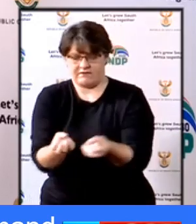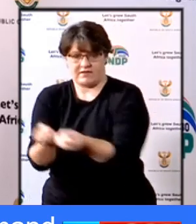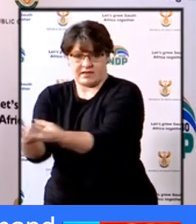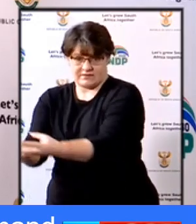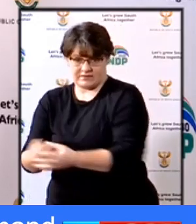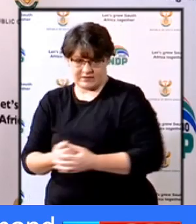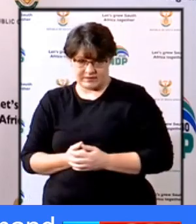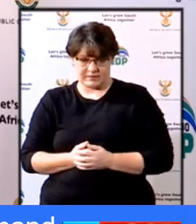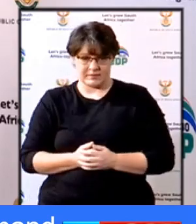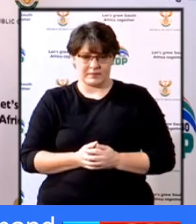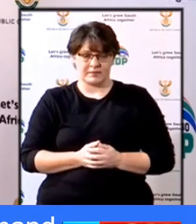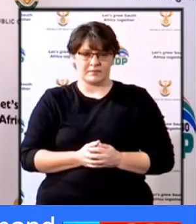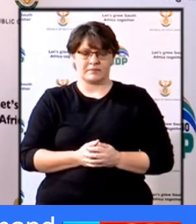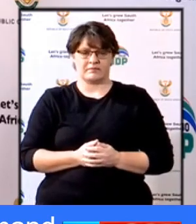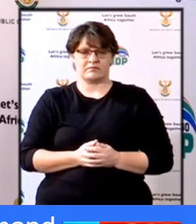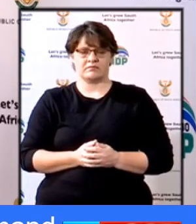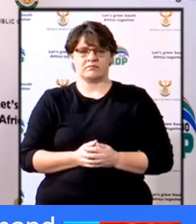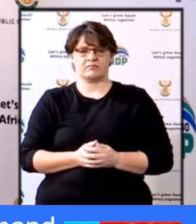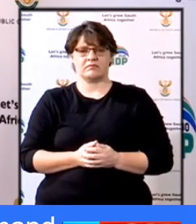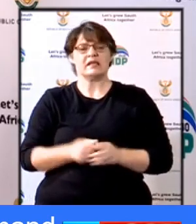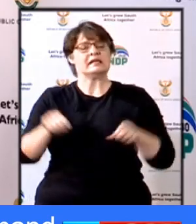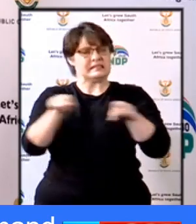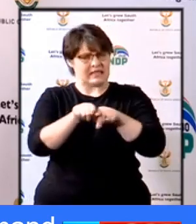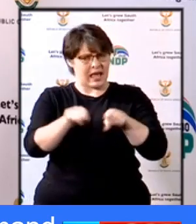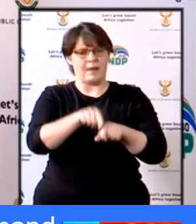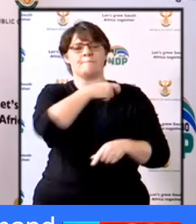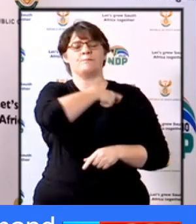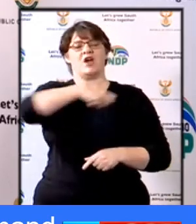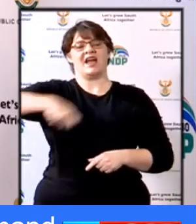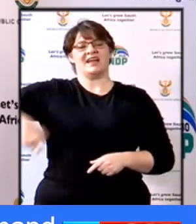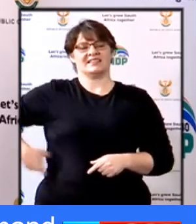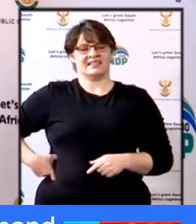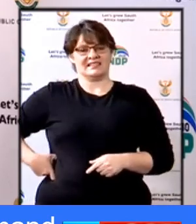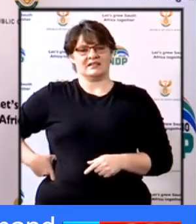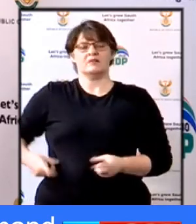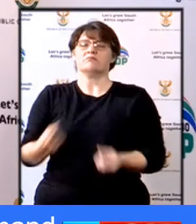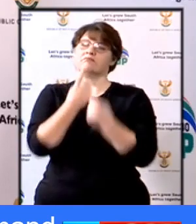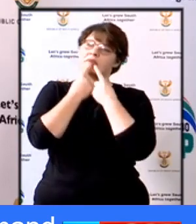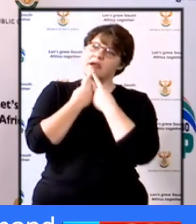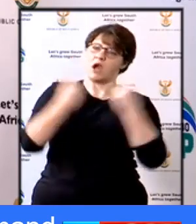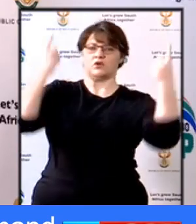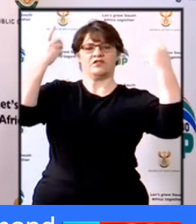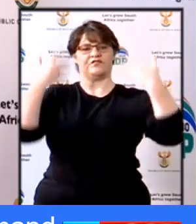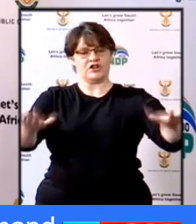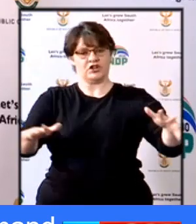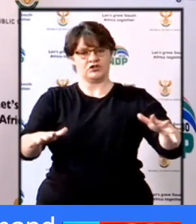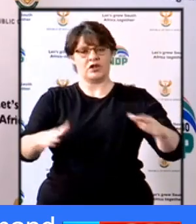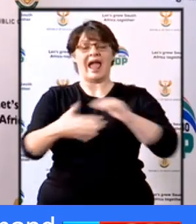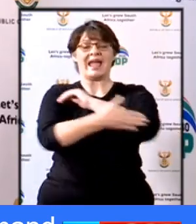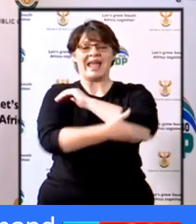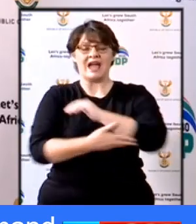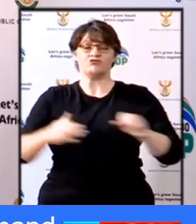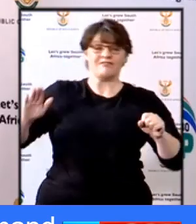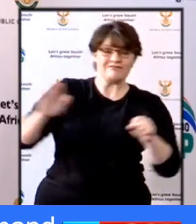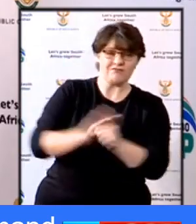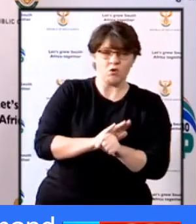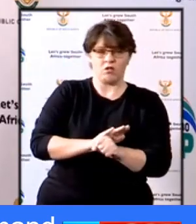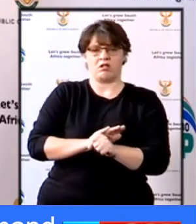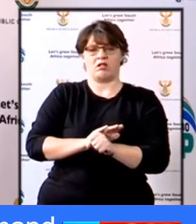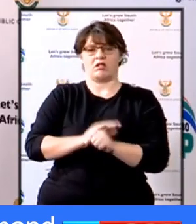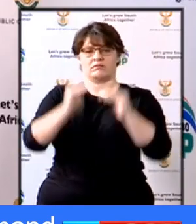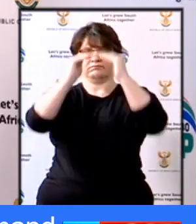Nonetheless, as per the announcement of the President, we will move the whole country of South